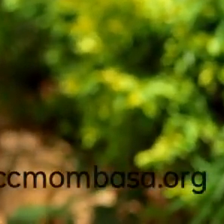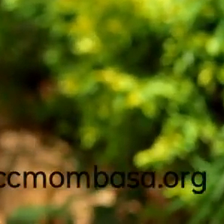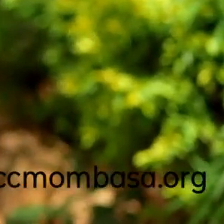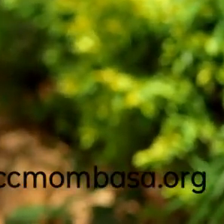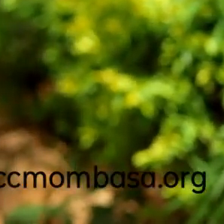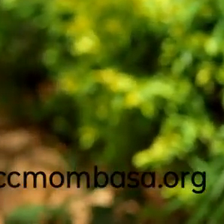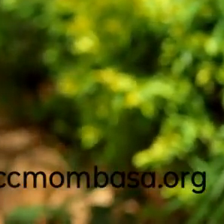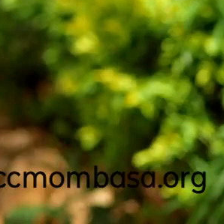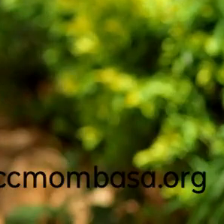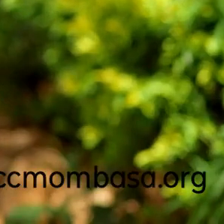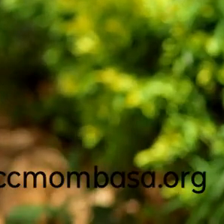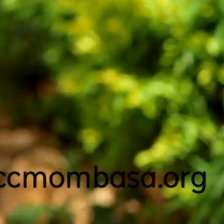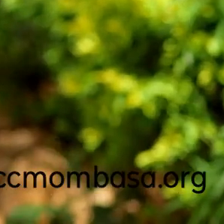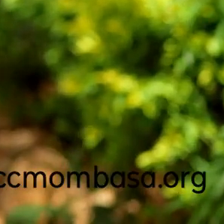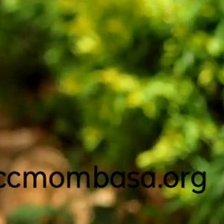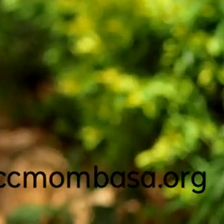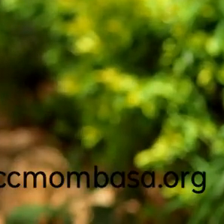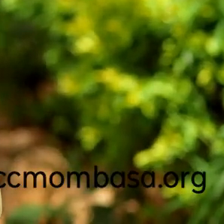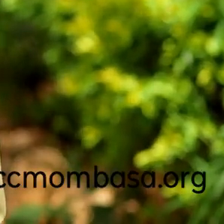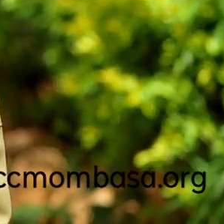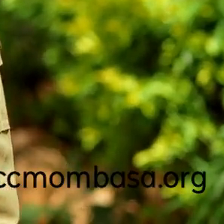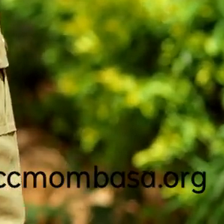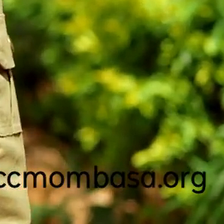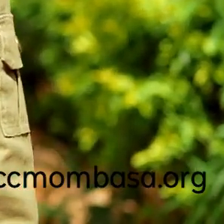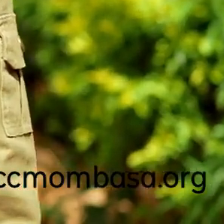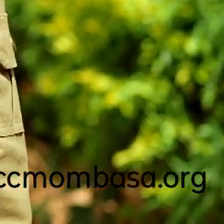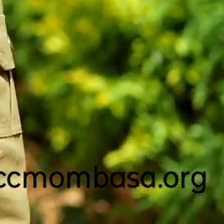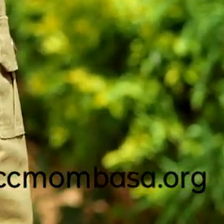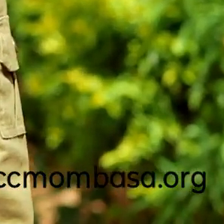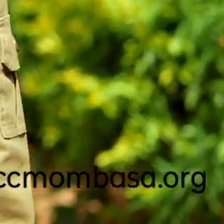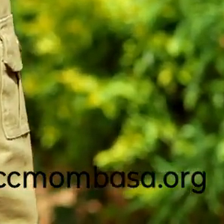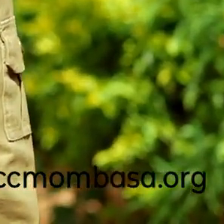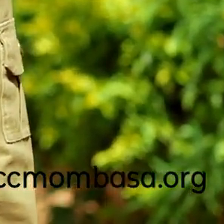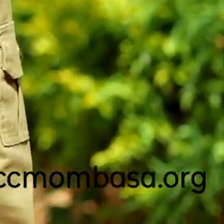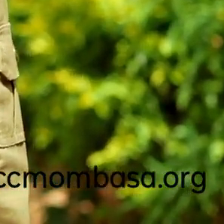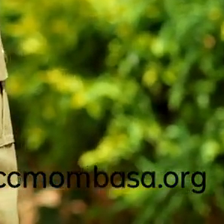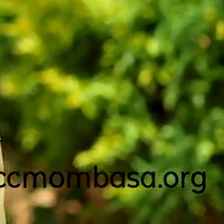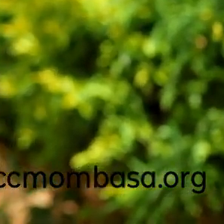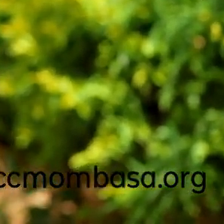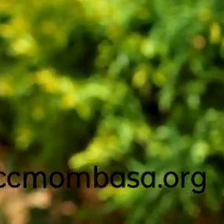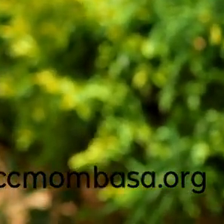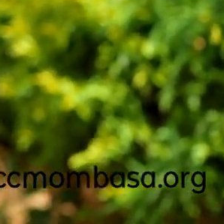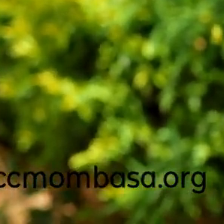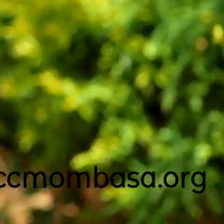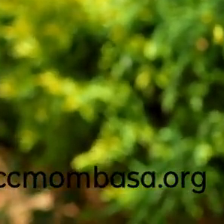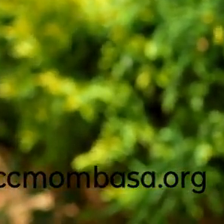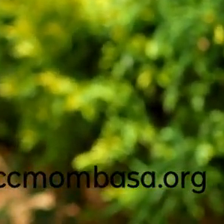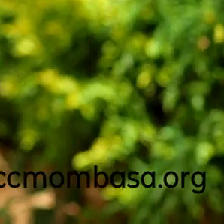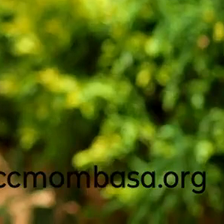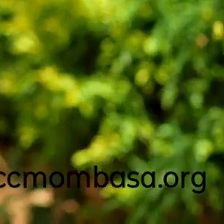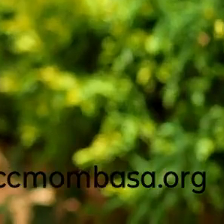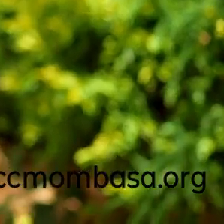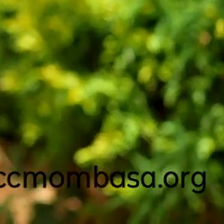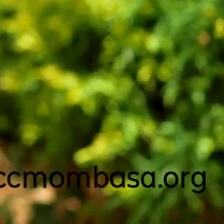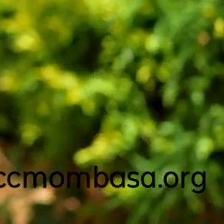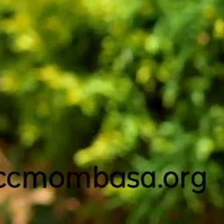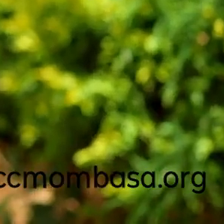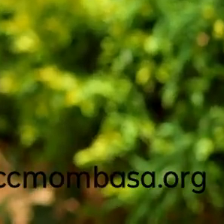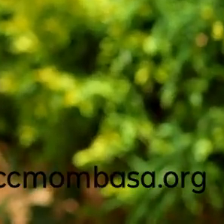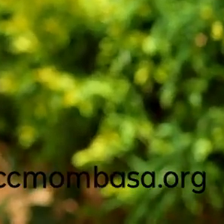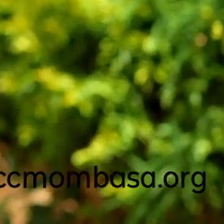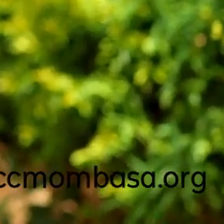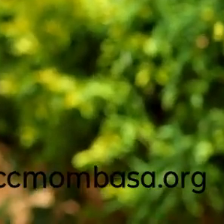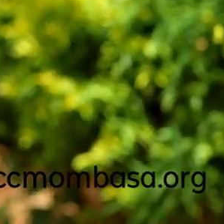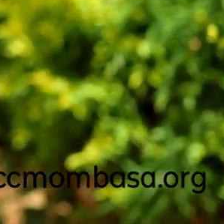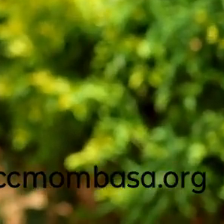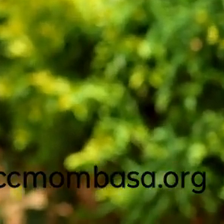them. And I want you to know that when Jesus looks at your situation, he is filled with compassion for